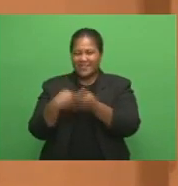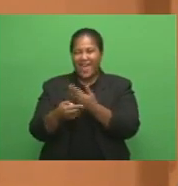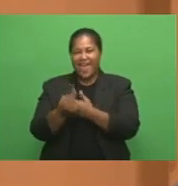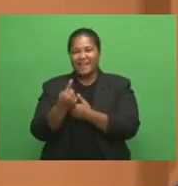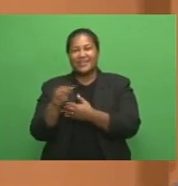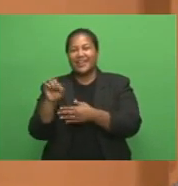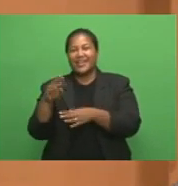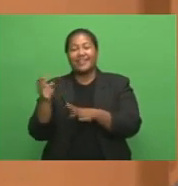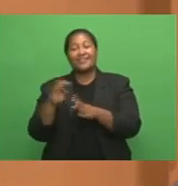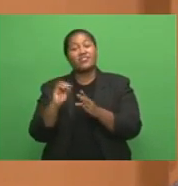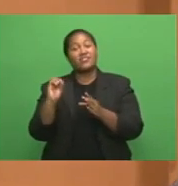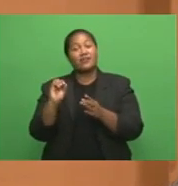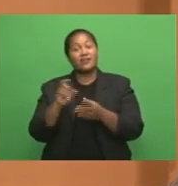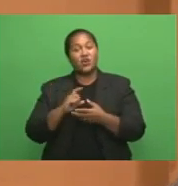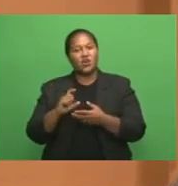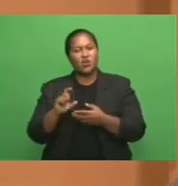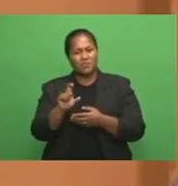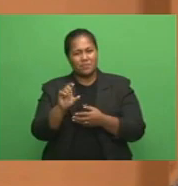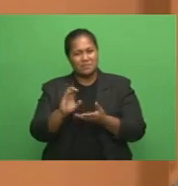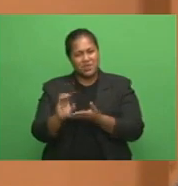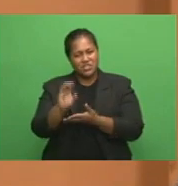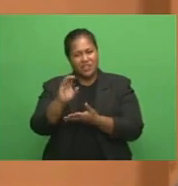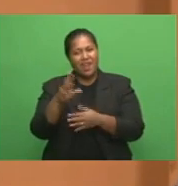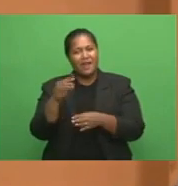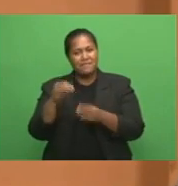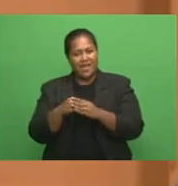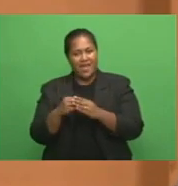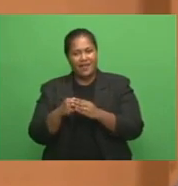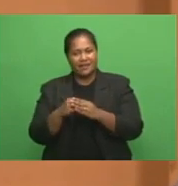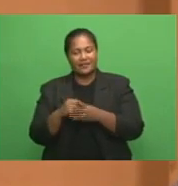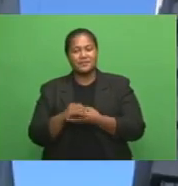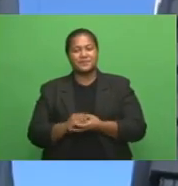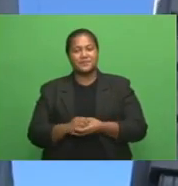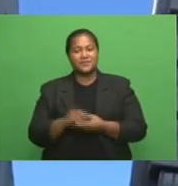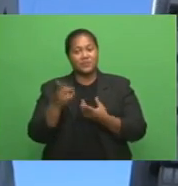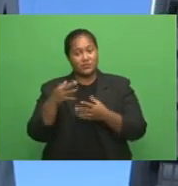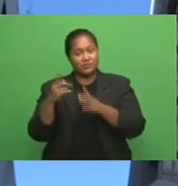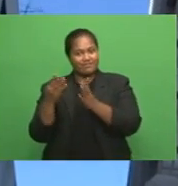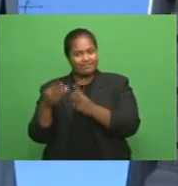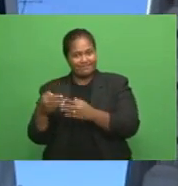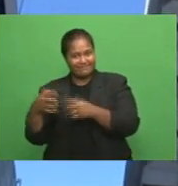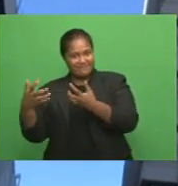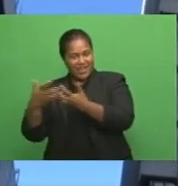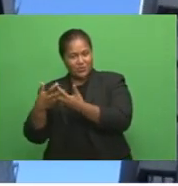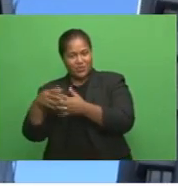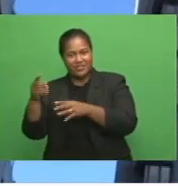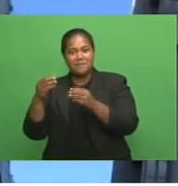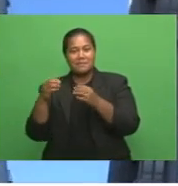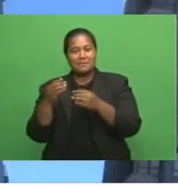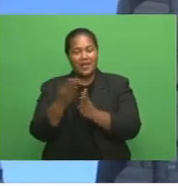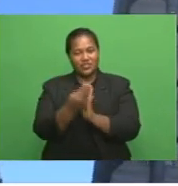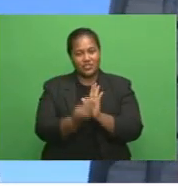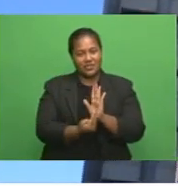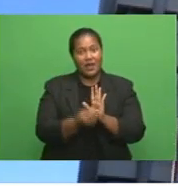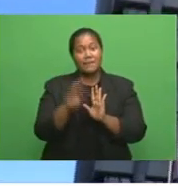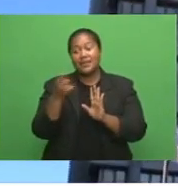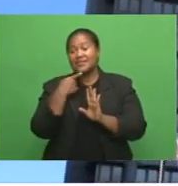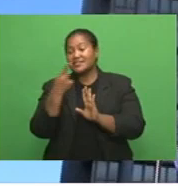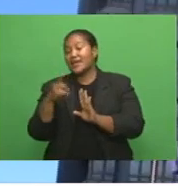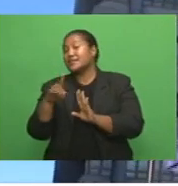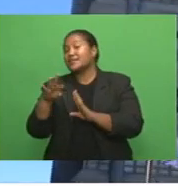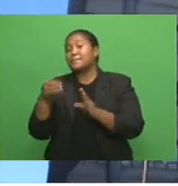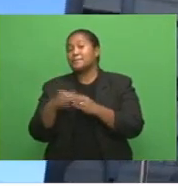rate to support the economy, given some of the incentives announced in the budget. Ali also highlighted that banks and financial